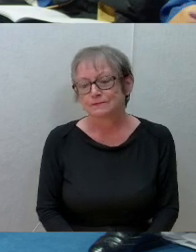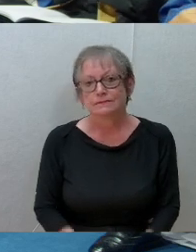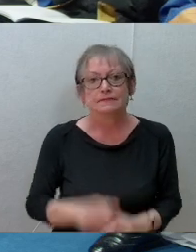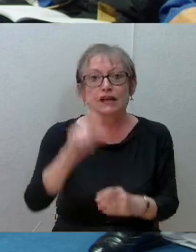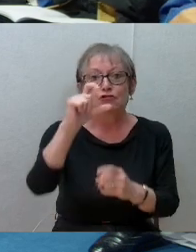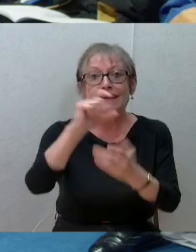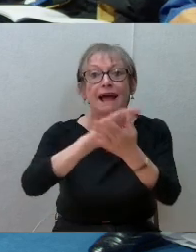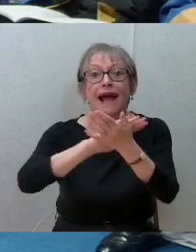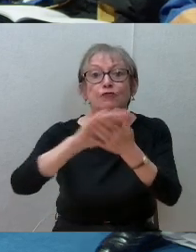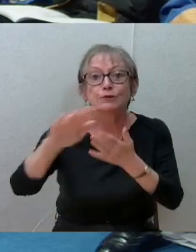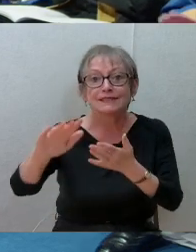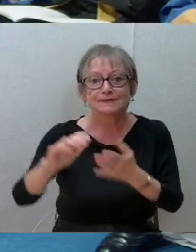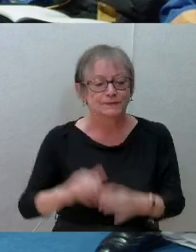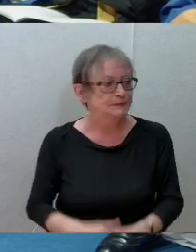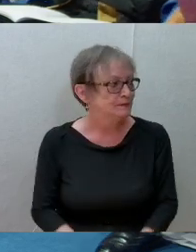Katrina Hackwood.